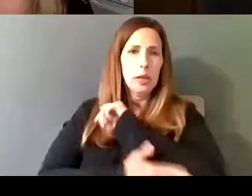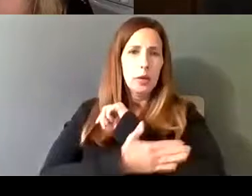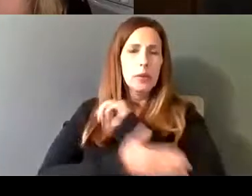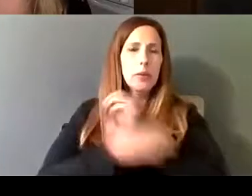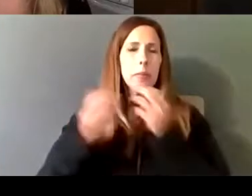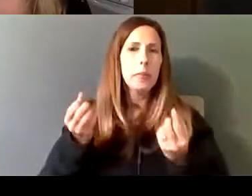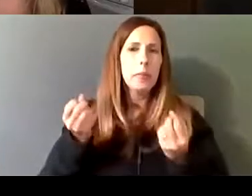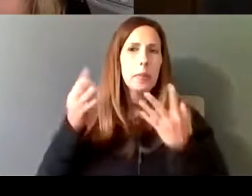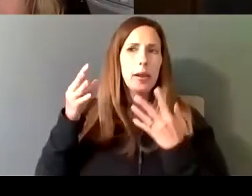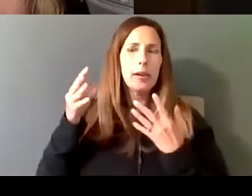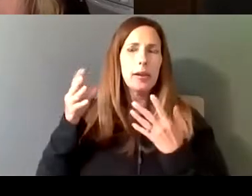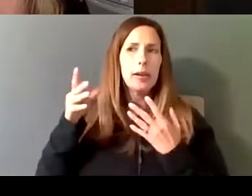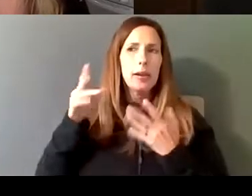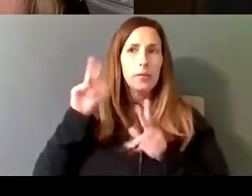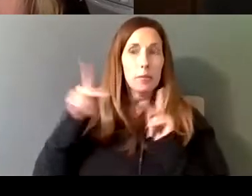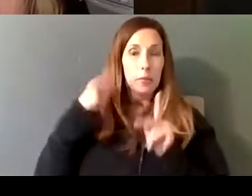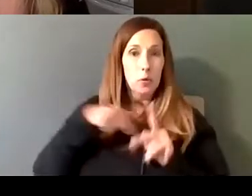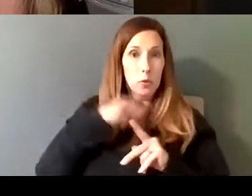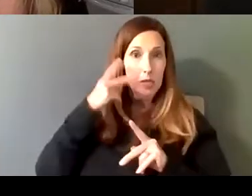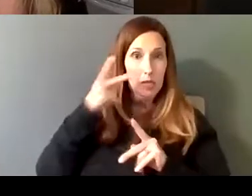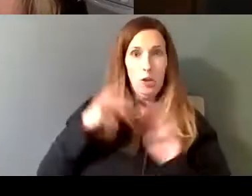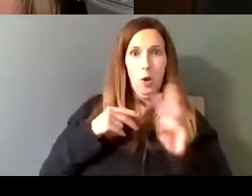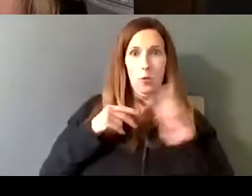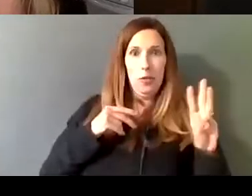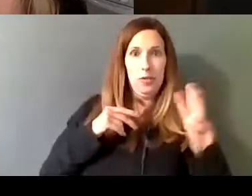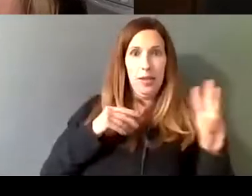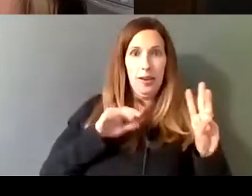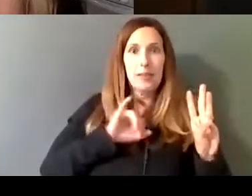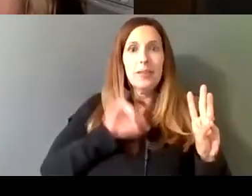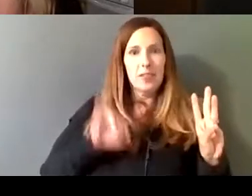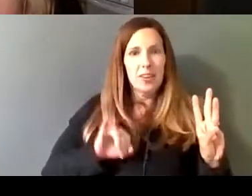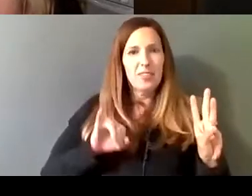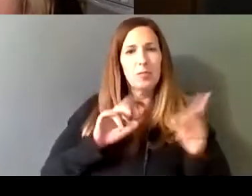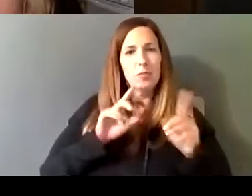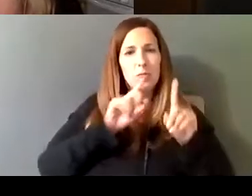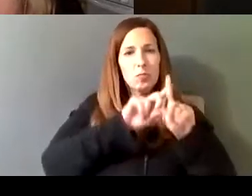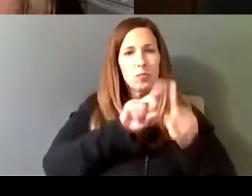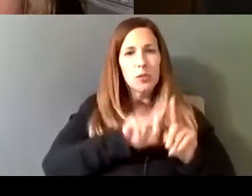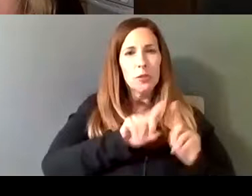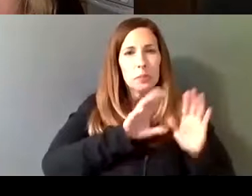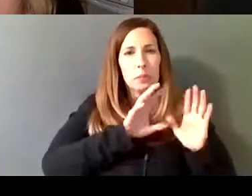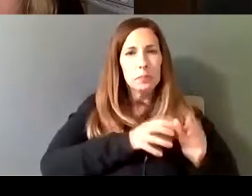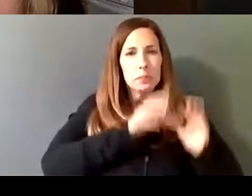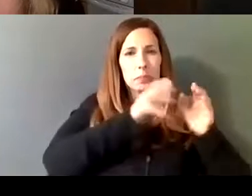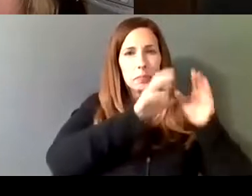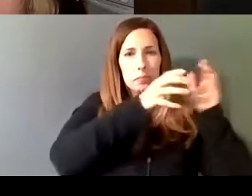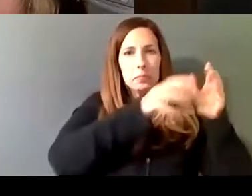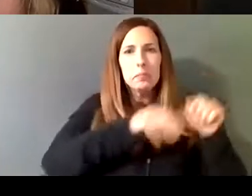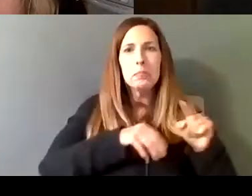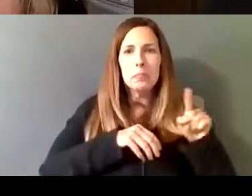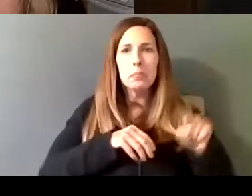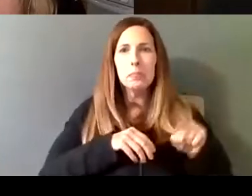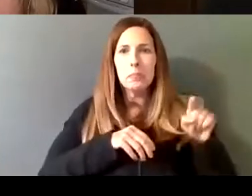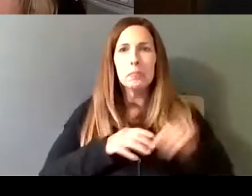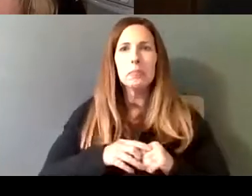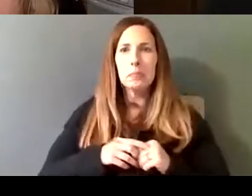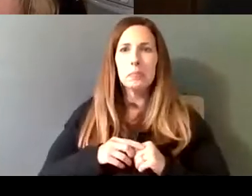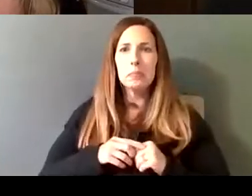see are coming from like the west side of Indianapolis. So there's different pockets, but yeah.